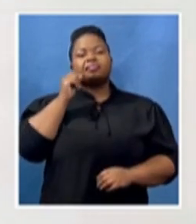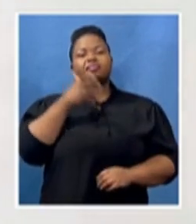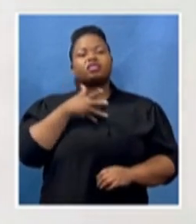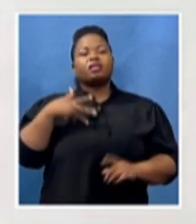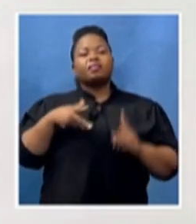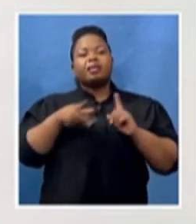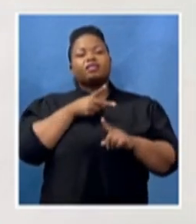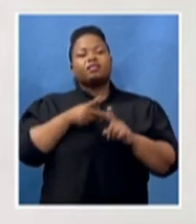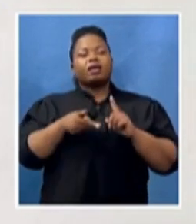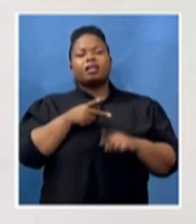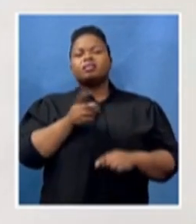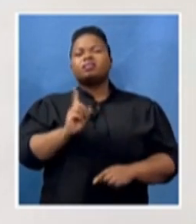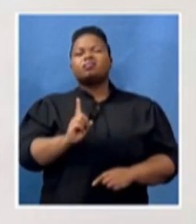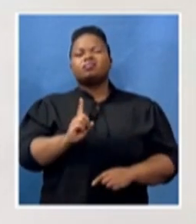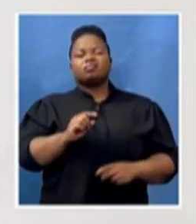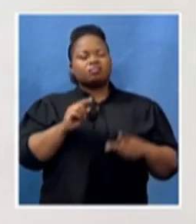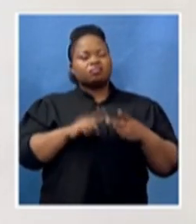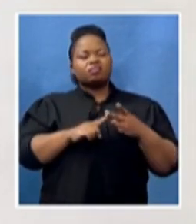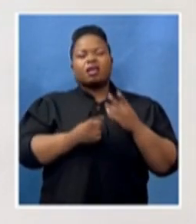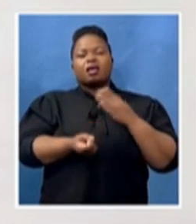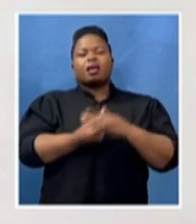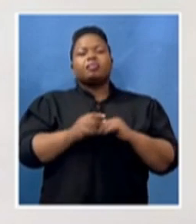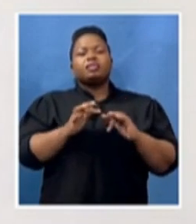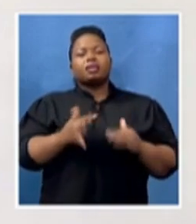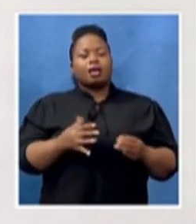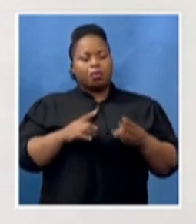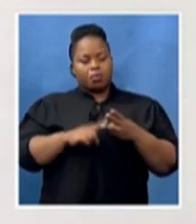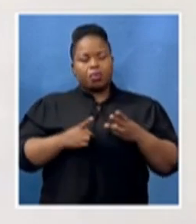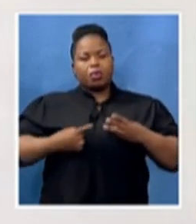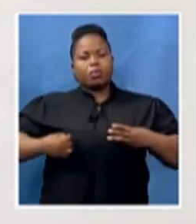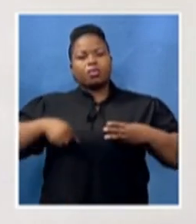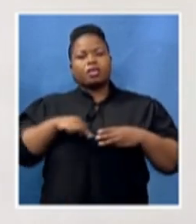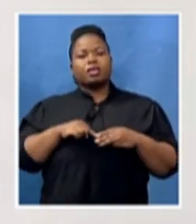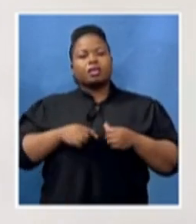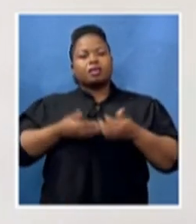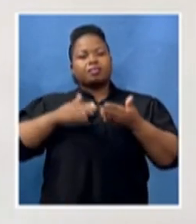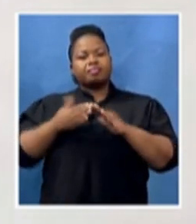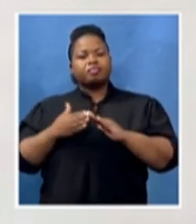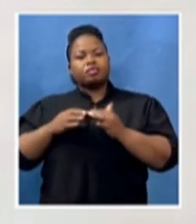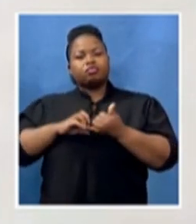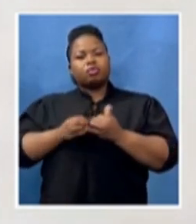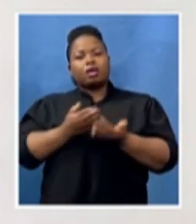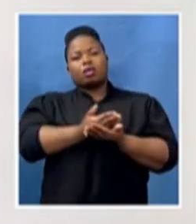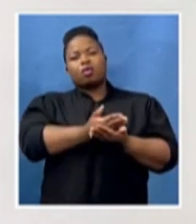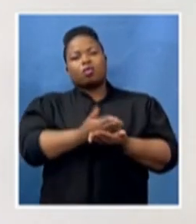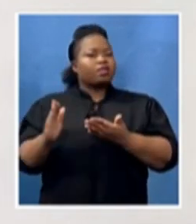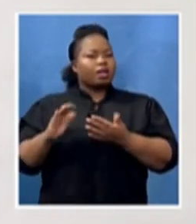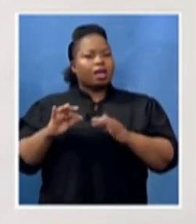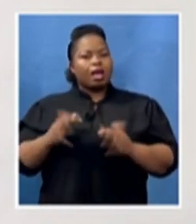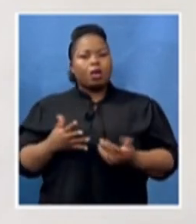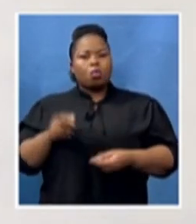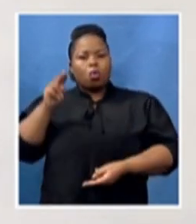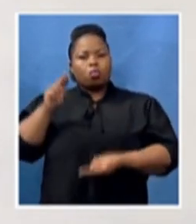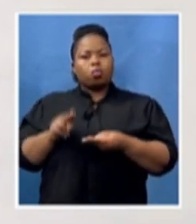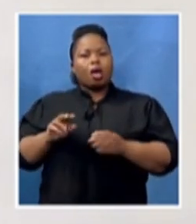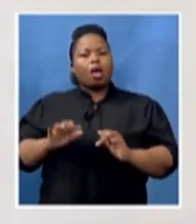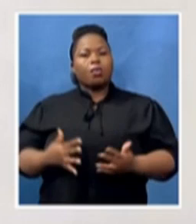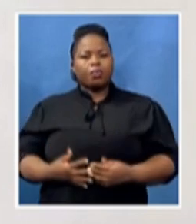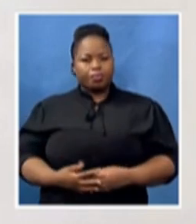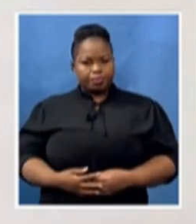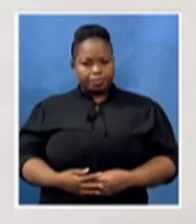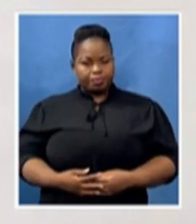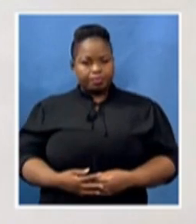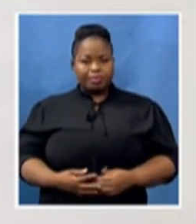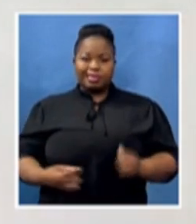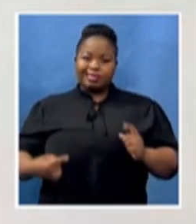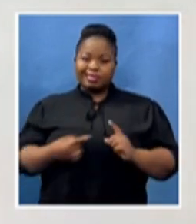as a society do to eradicate or minimize it. She will also share insights on how we